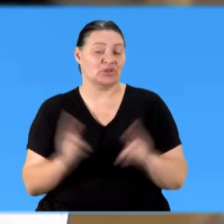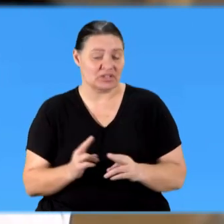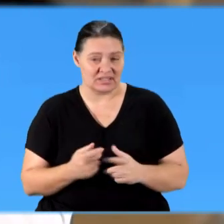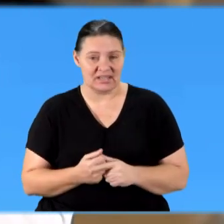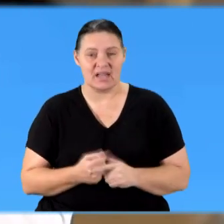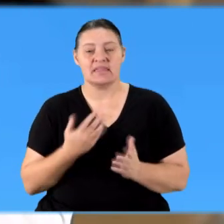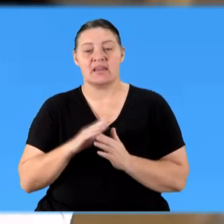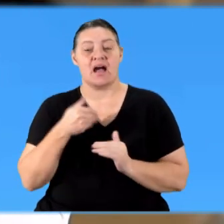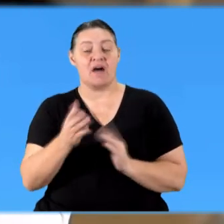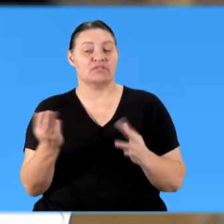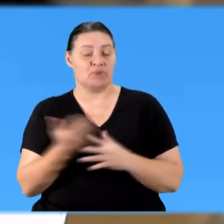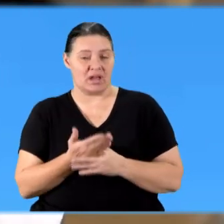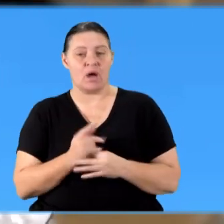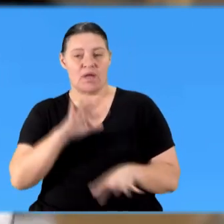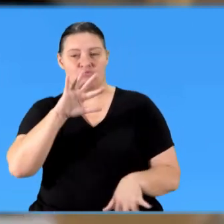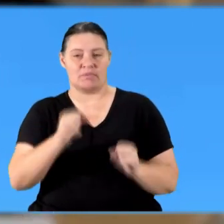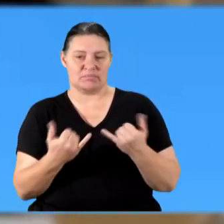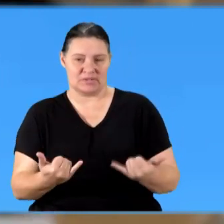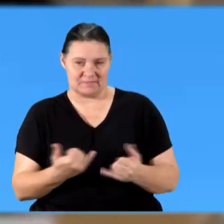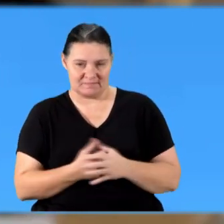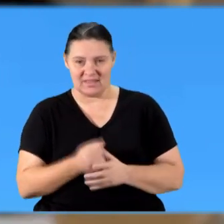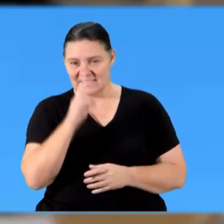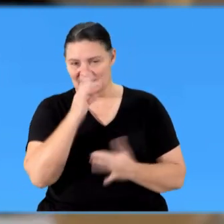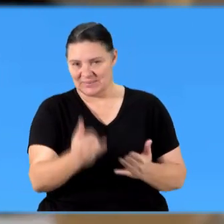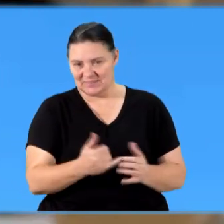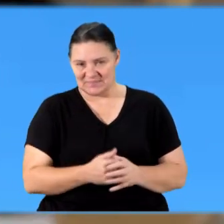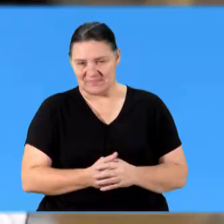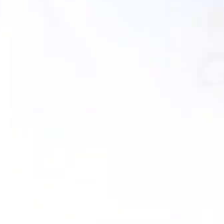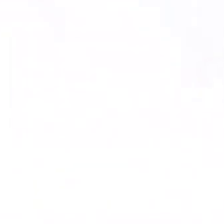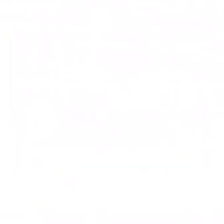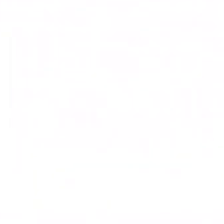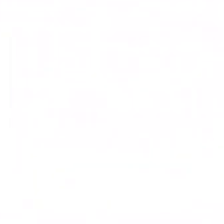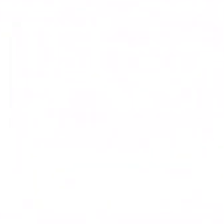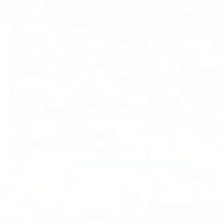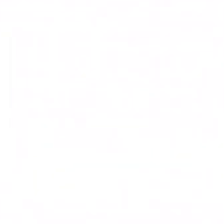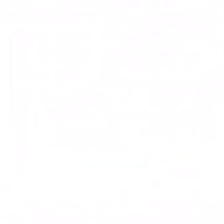a short advert break. After the break, we'll wrap up today's lesson. See you now.